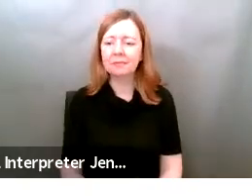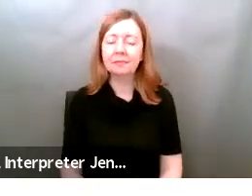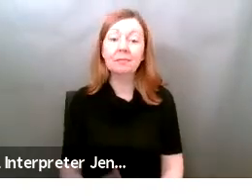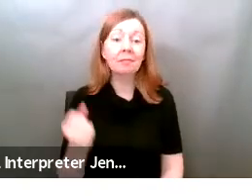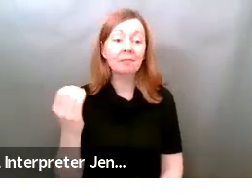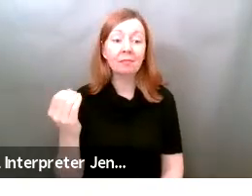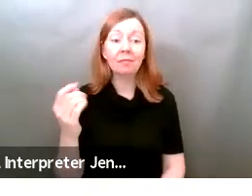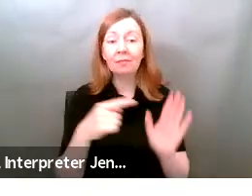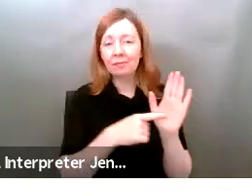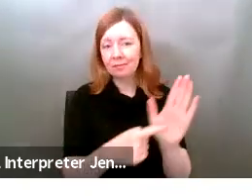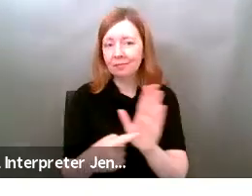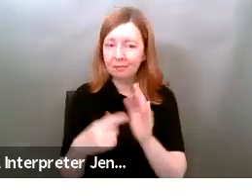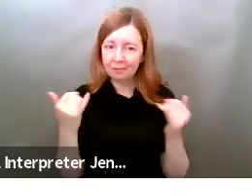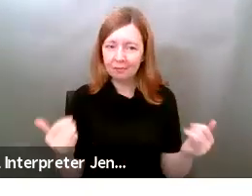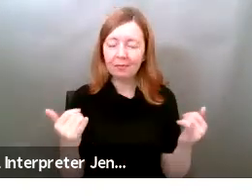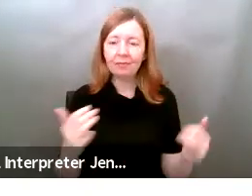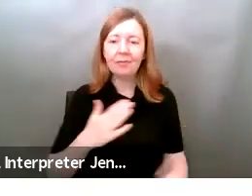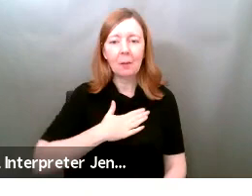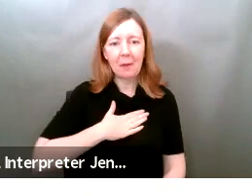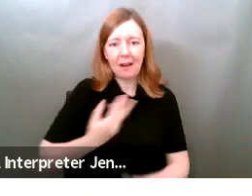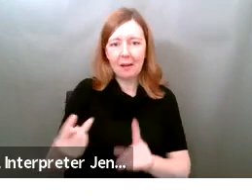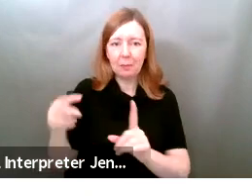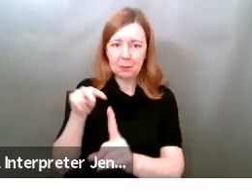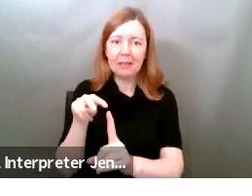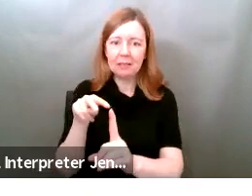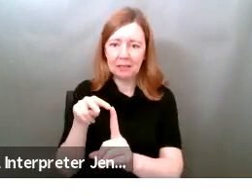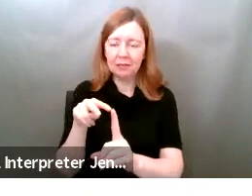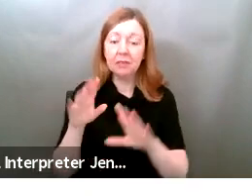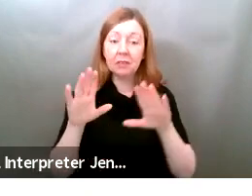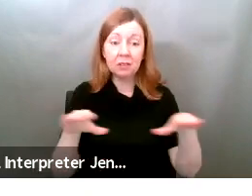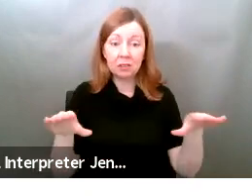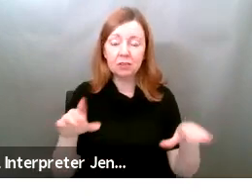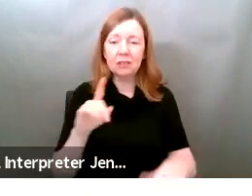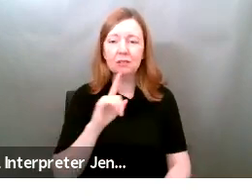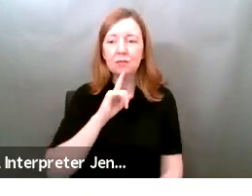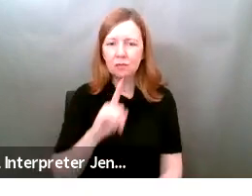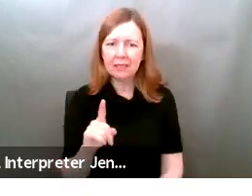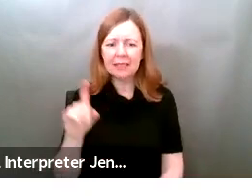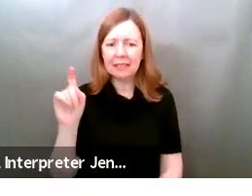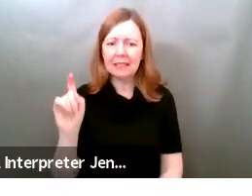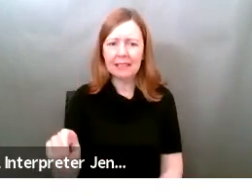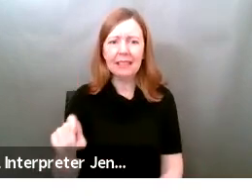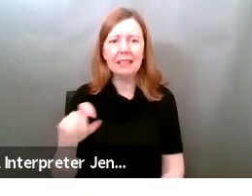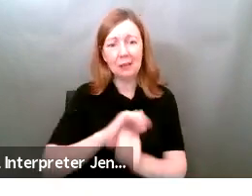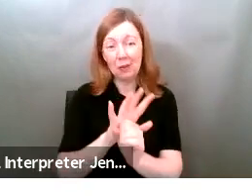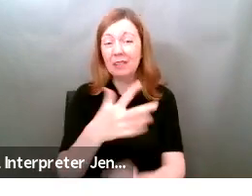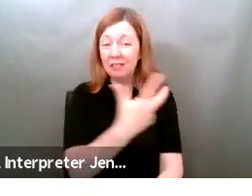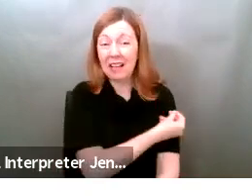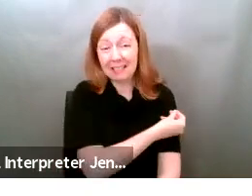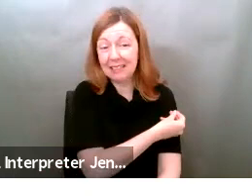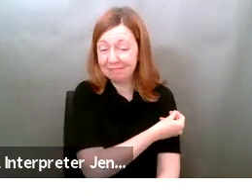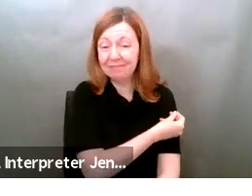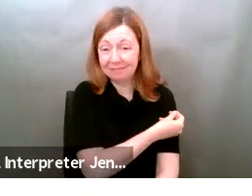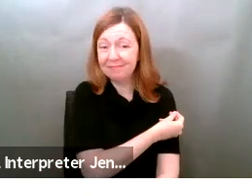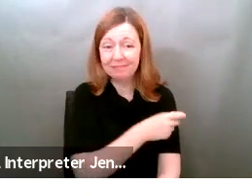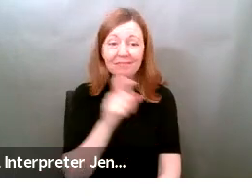so what I'm going to share with you tonight is my perspective that children really do need COVID vaccines. They need them